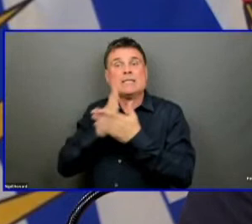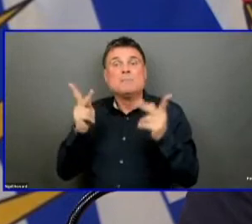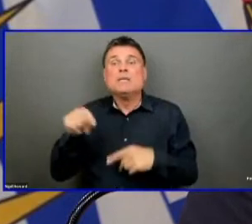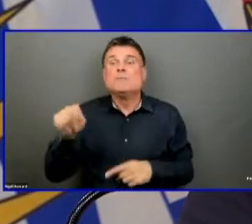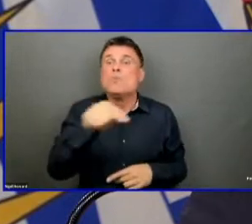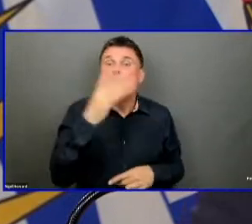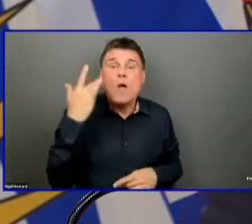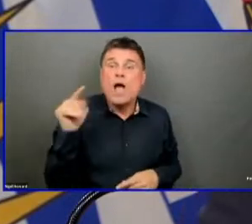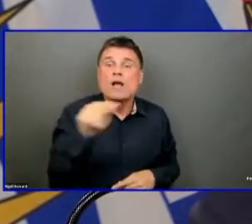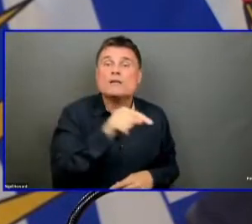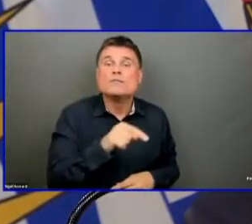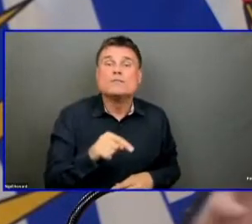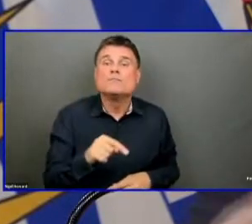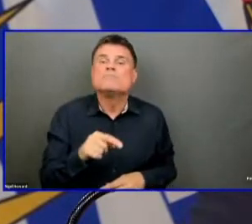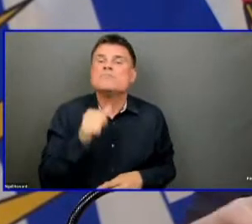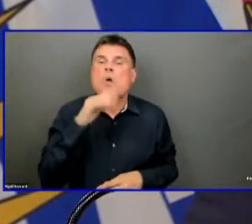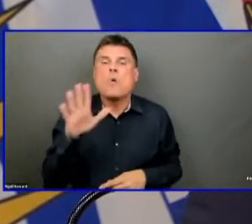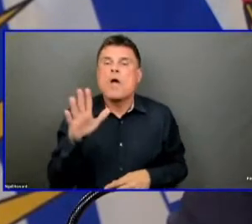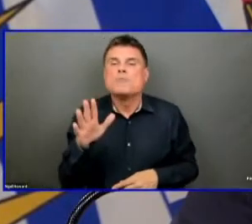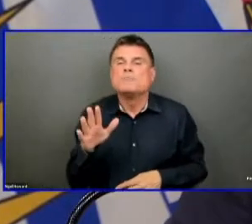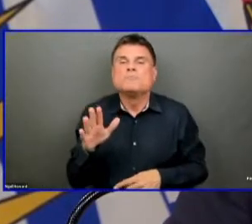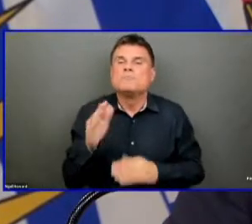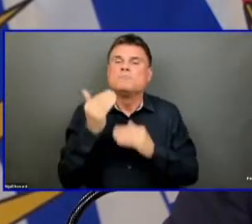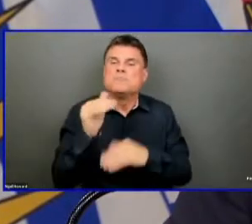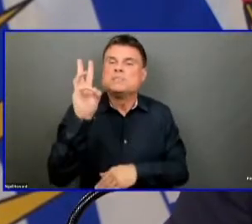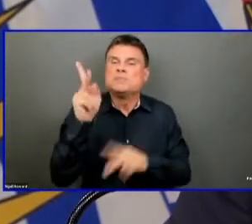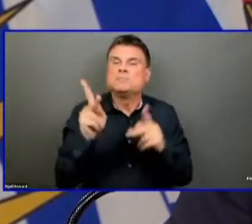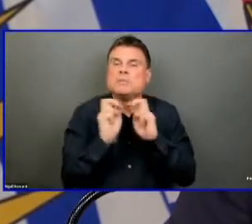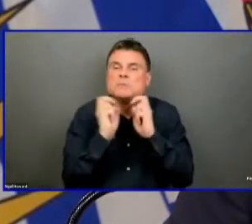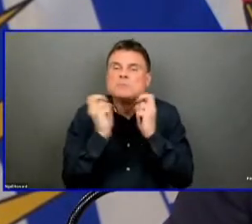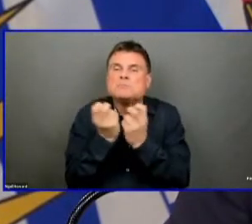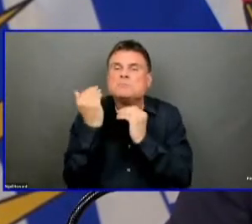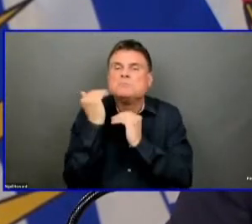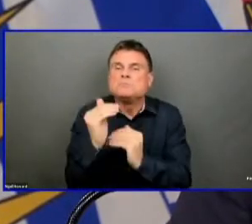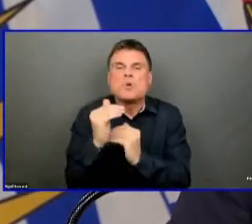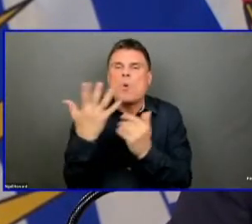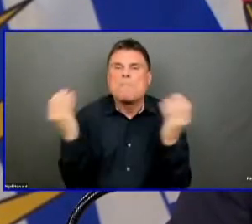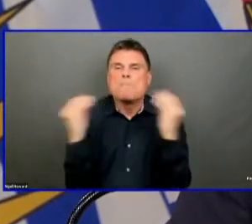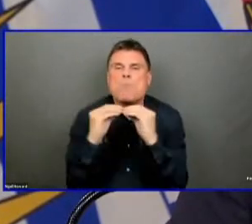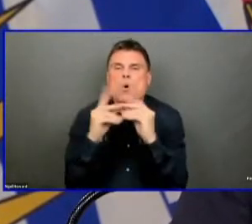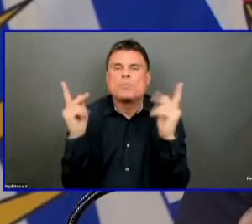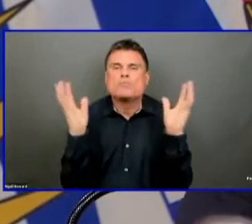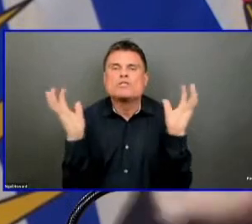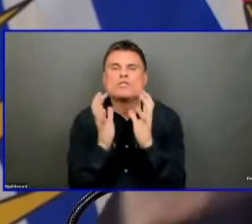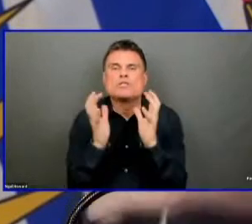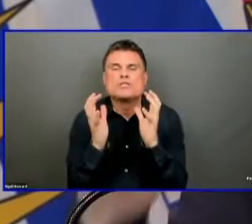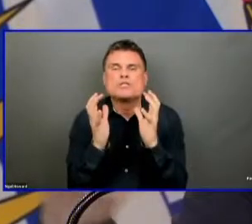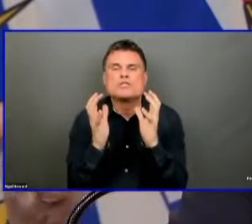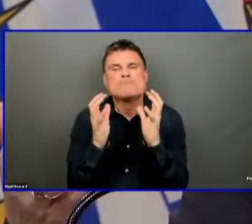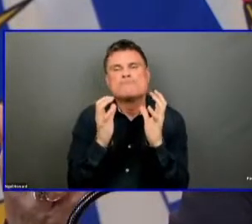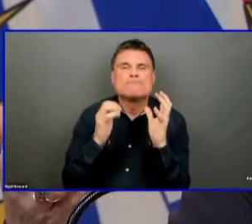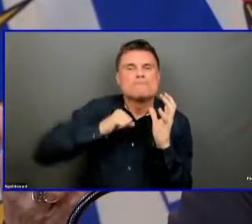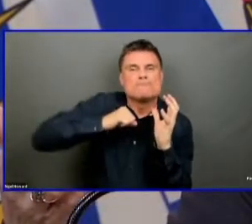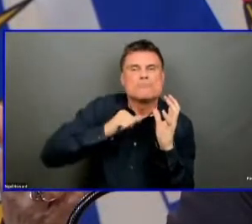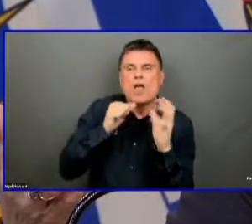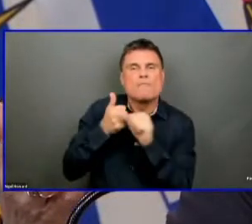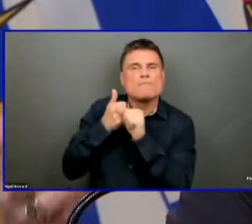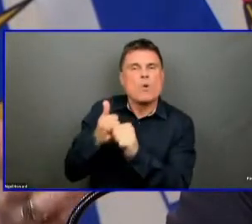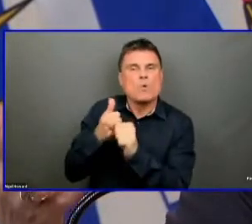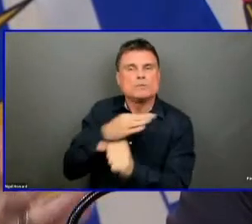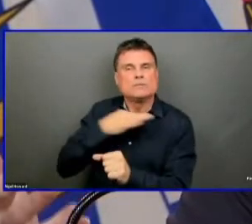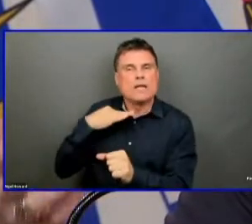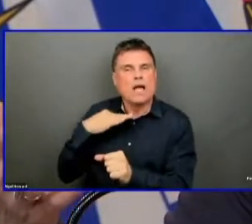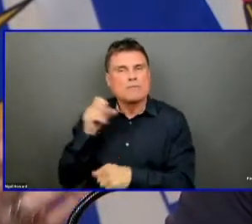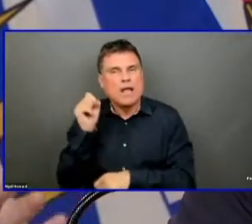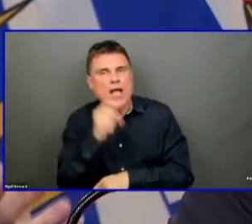table, wanting to get together and congregate at the end of the night. So and with the introduction of